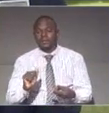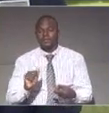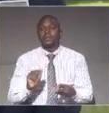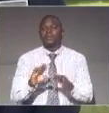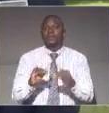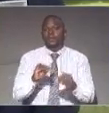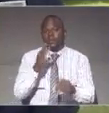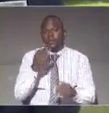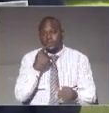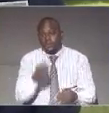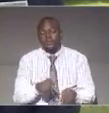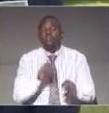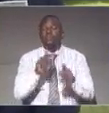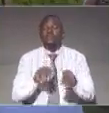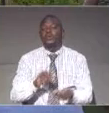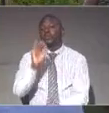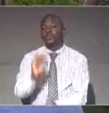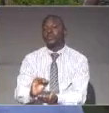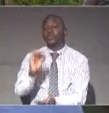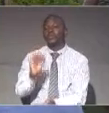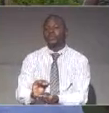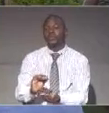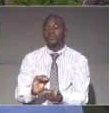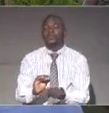That's why the population remained small.